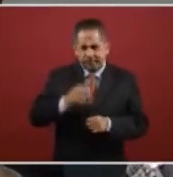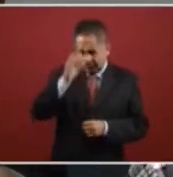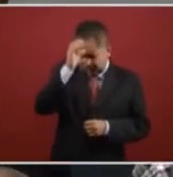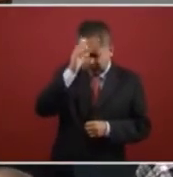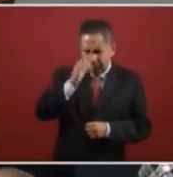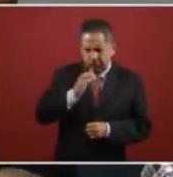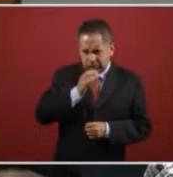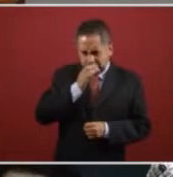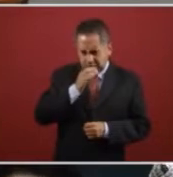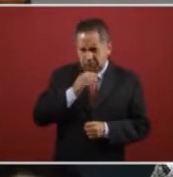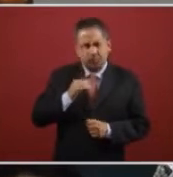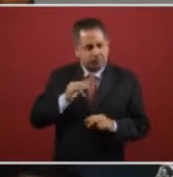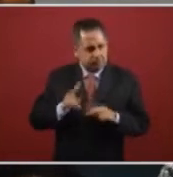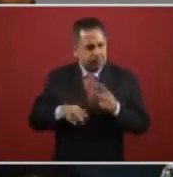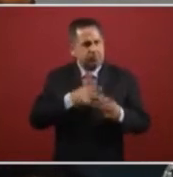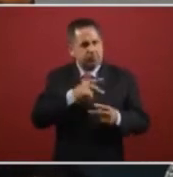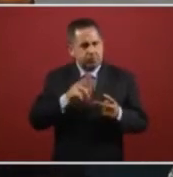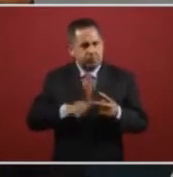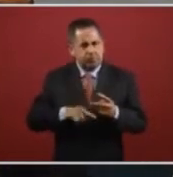and we were in Coahuila,